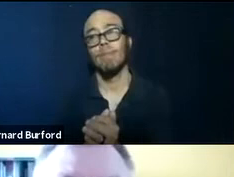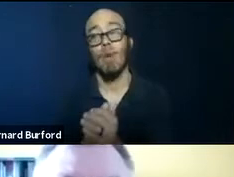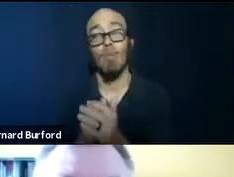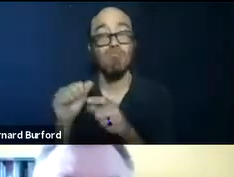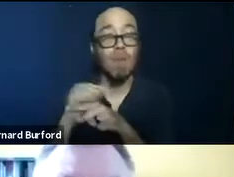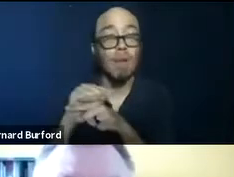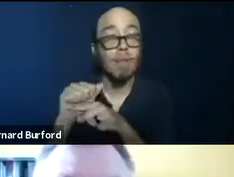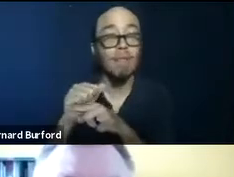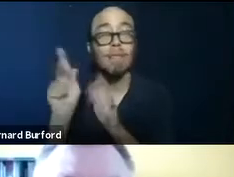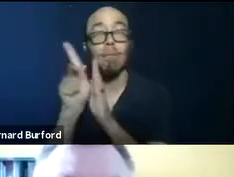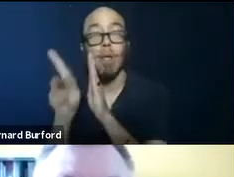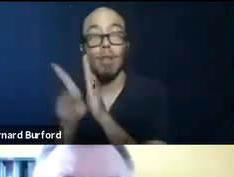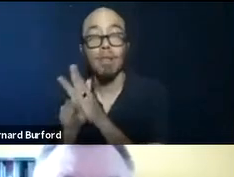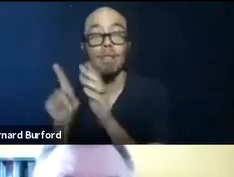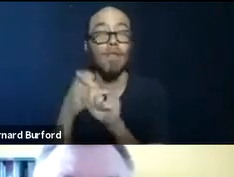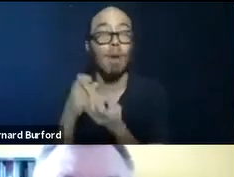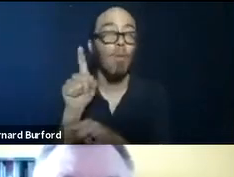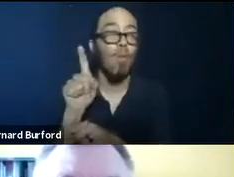from